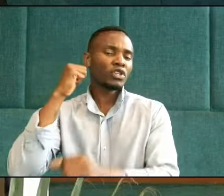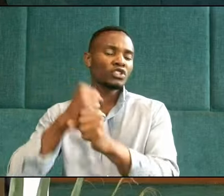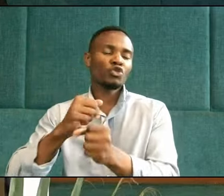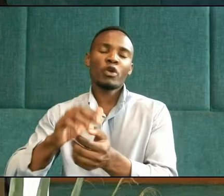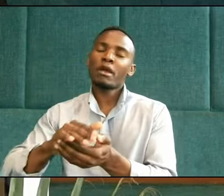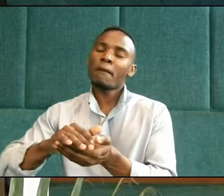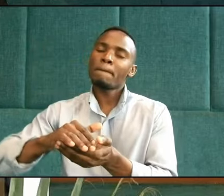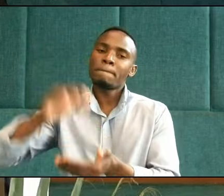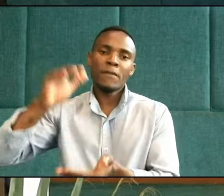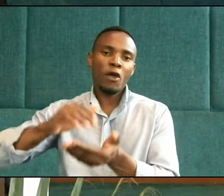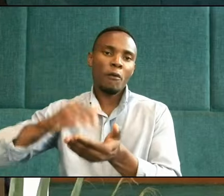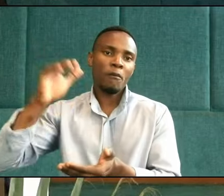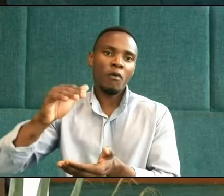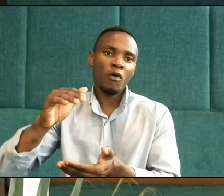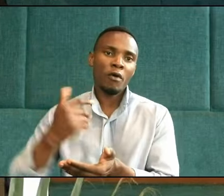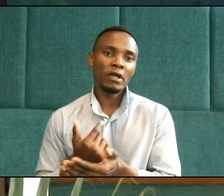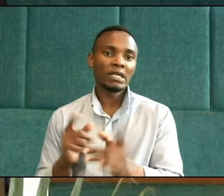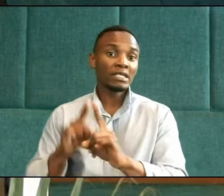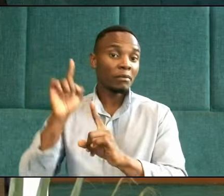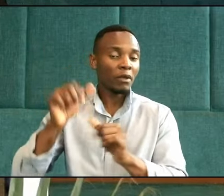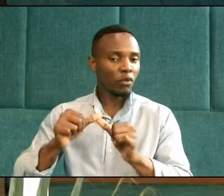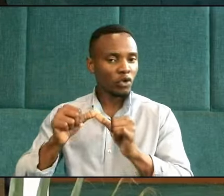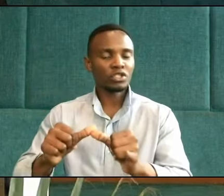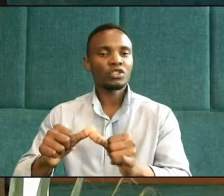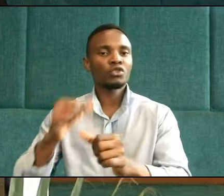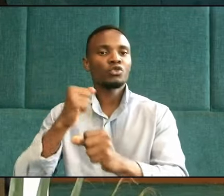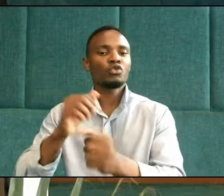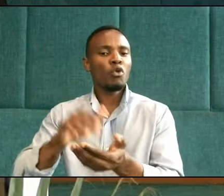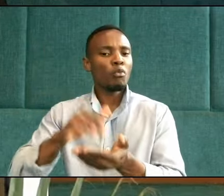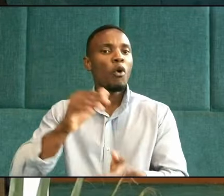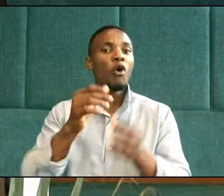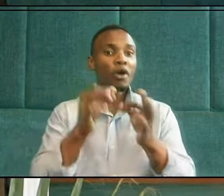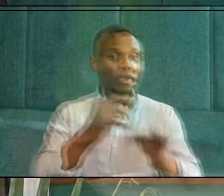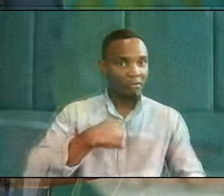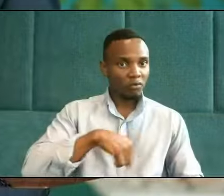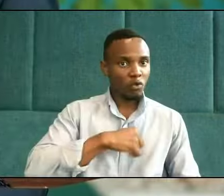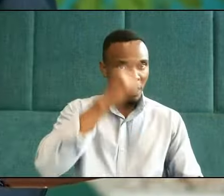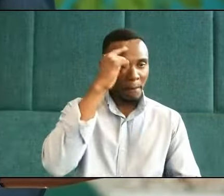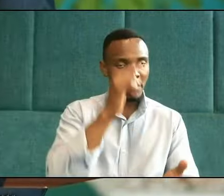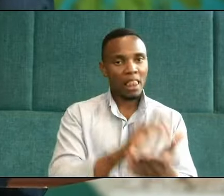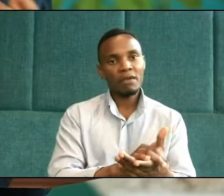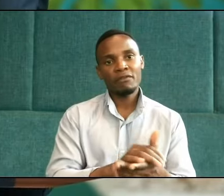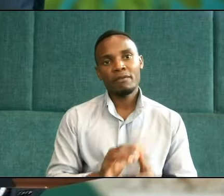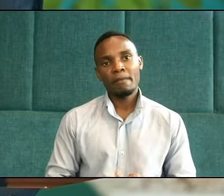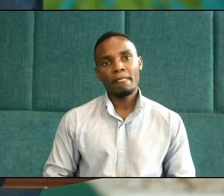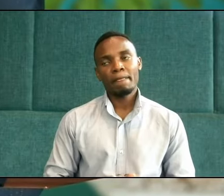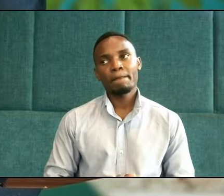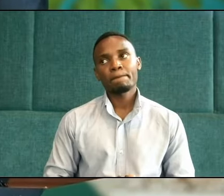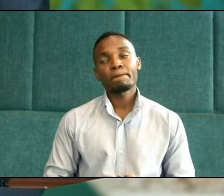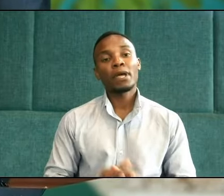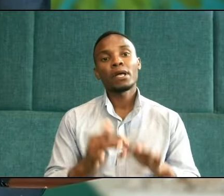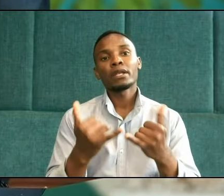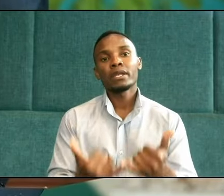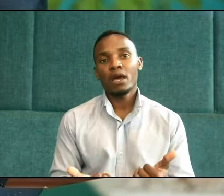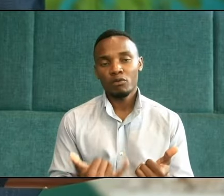more and will continue to do much more if only we believe. Now, what does this